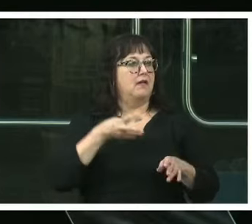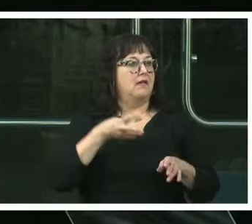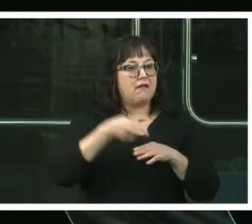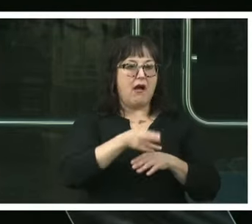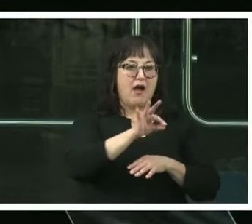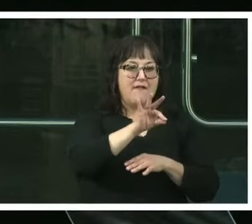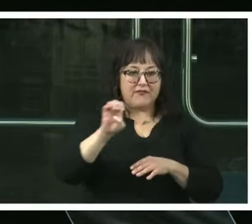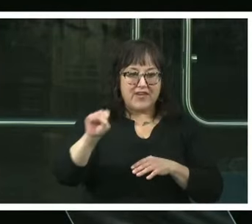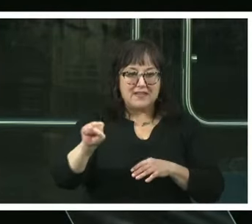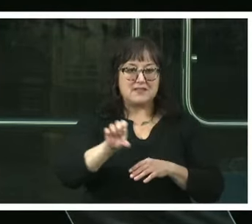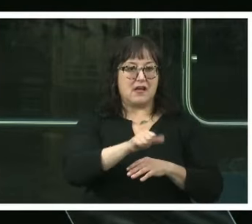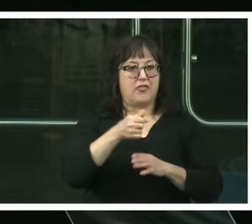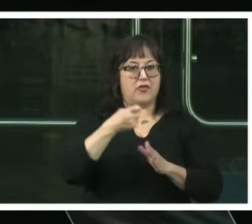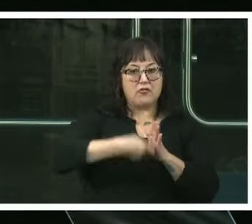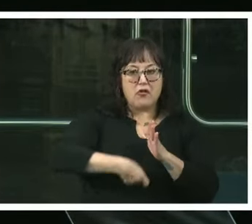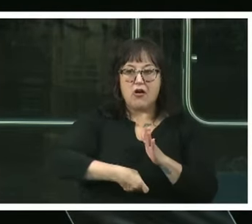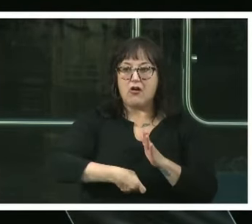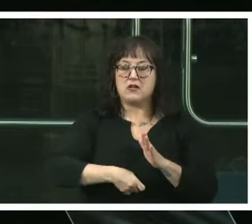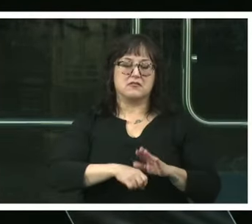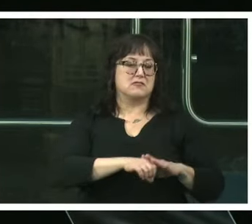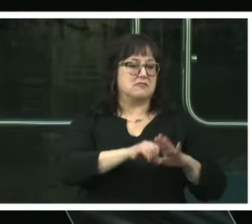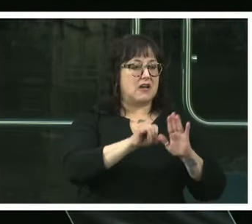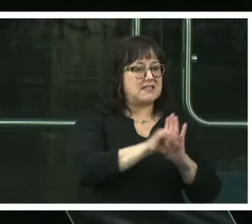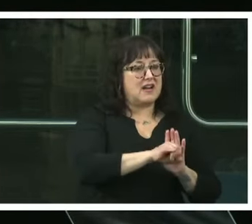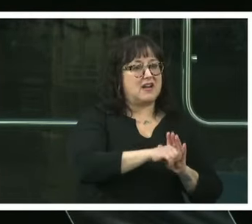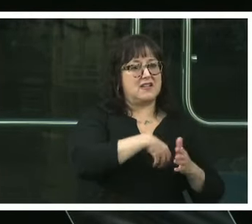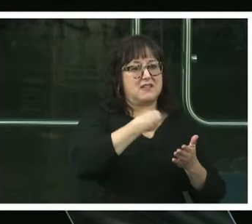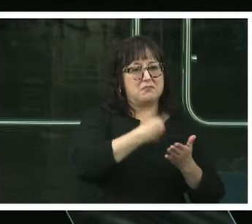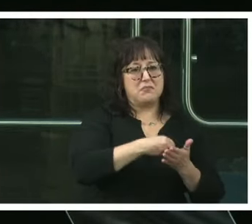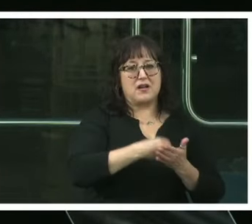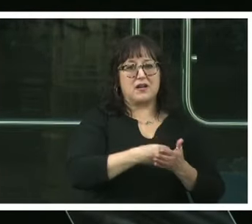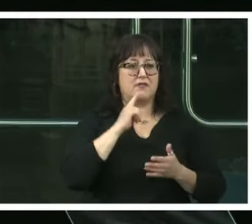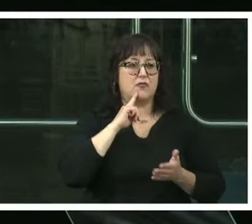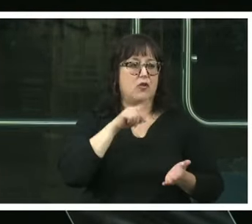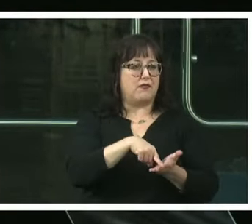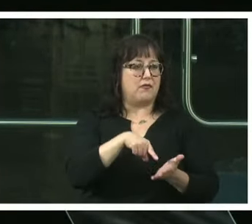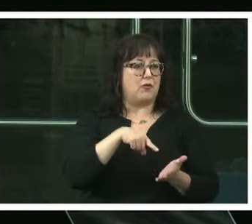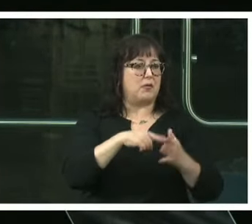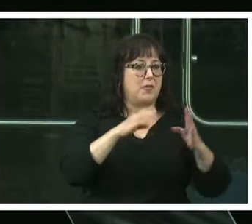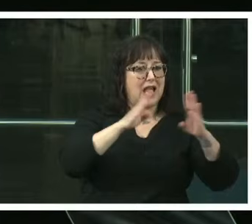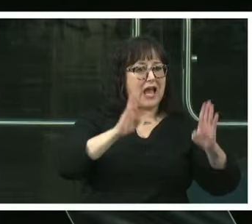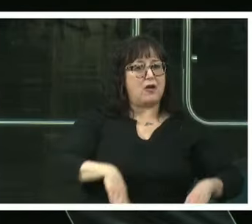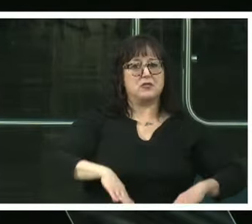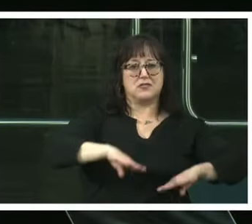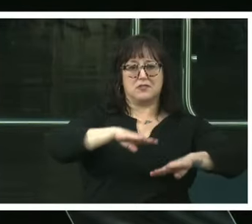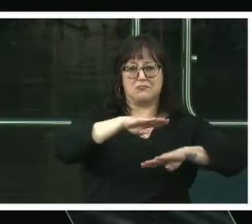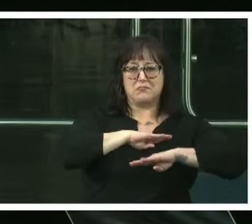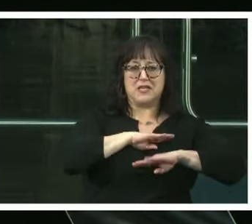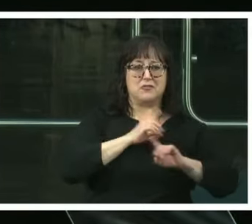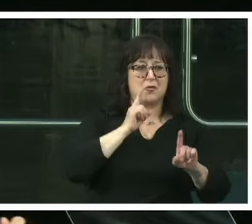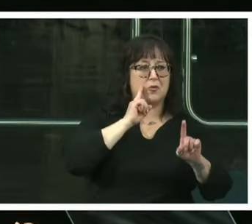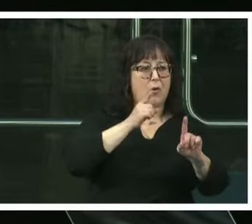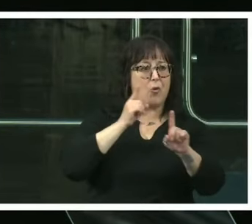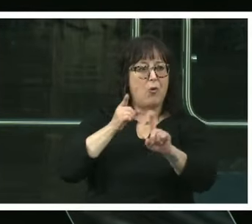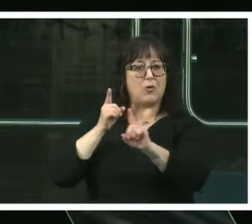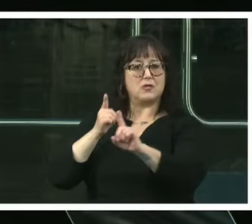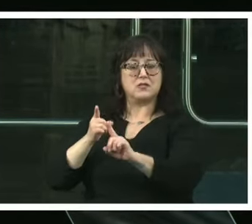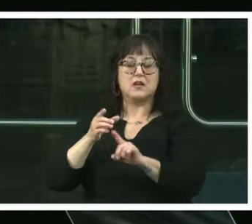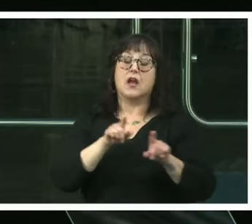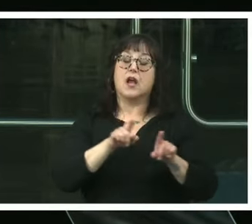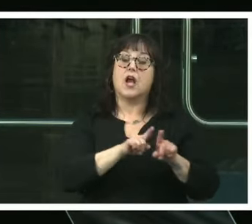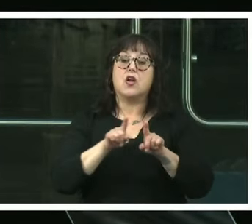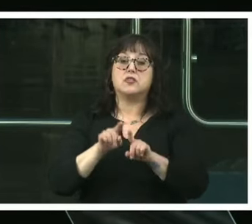other costs, identify the funding for affordable housing to meet our goals, and rezone